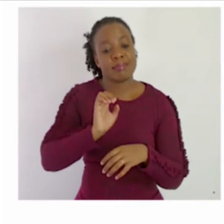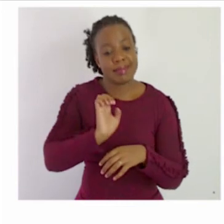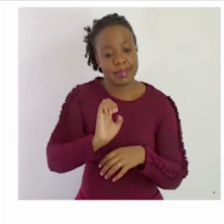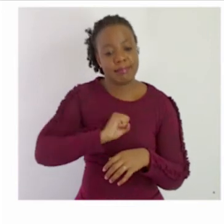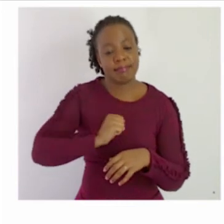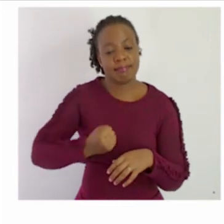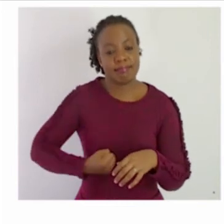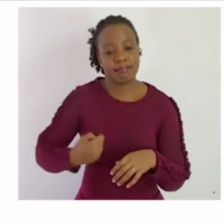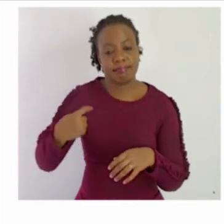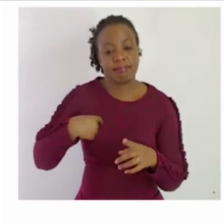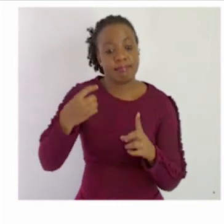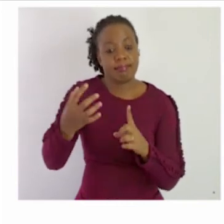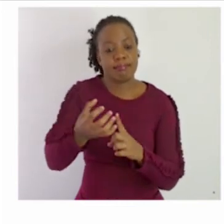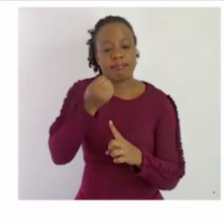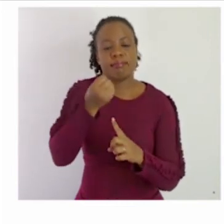son's success.